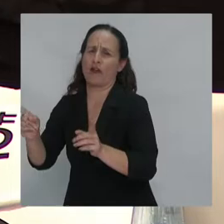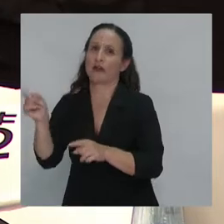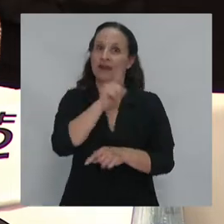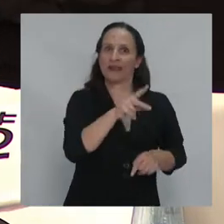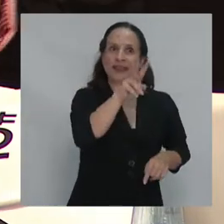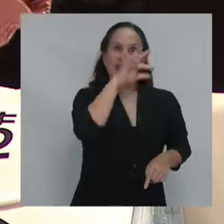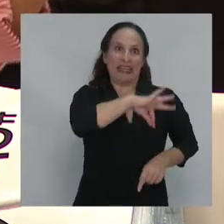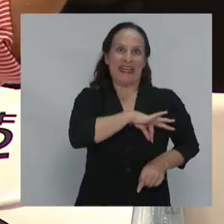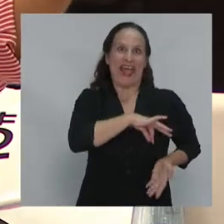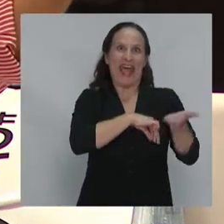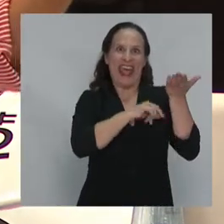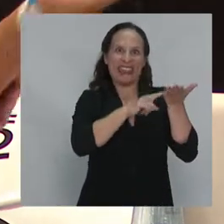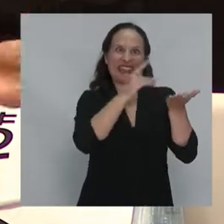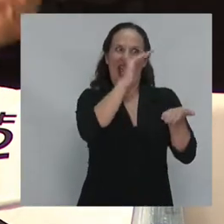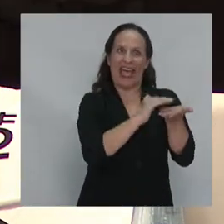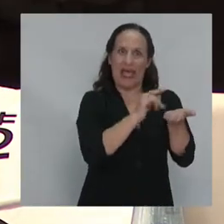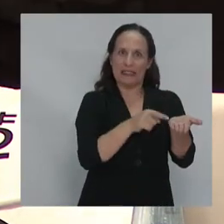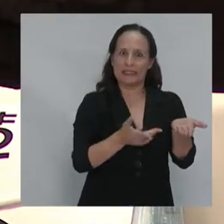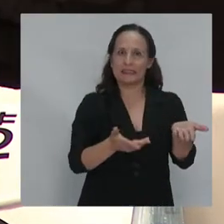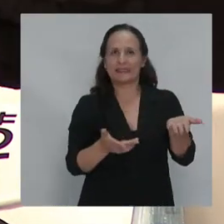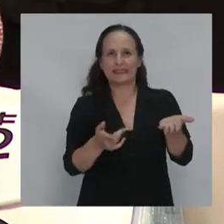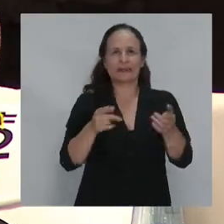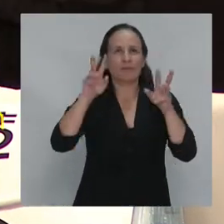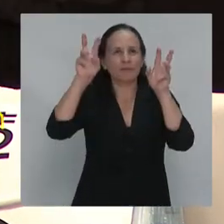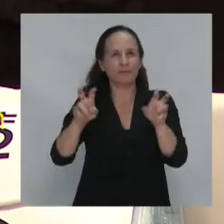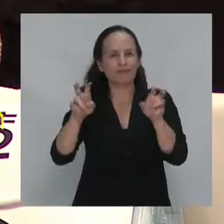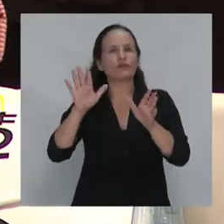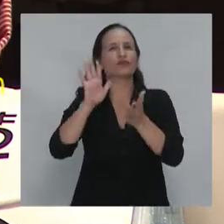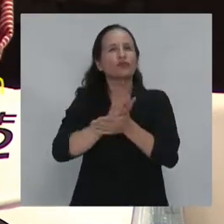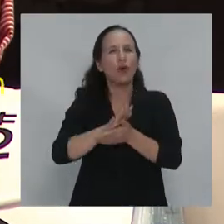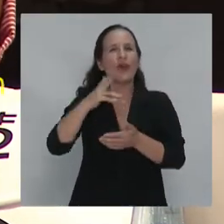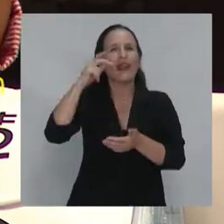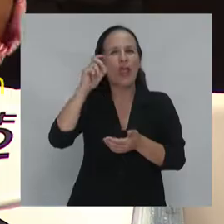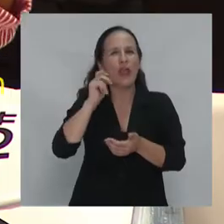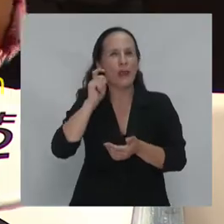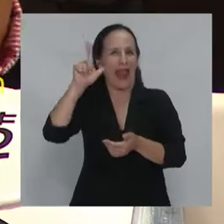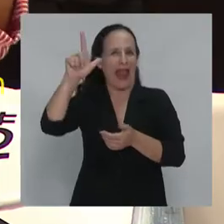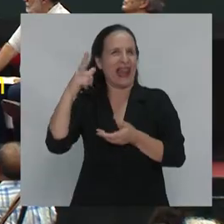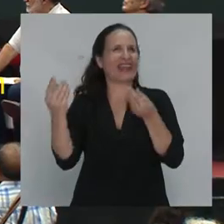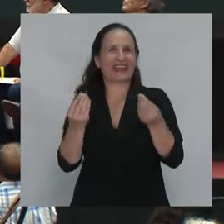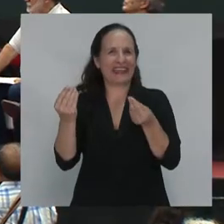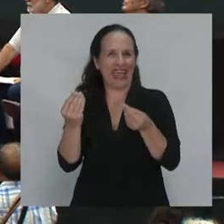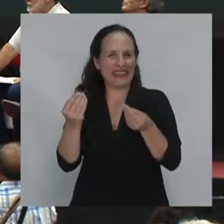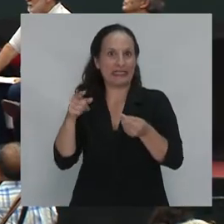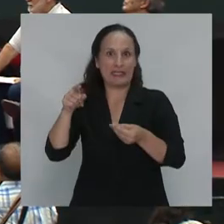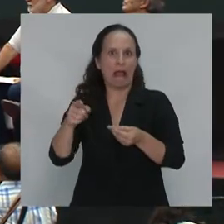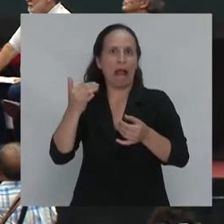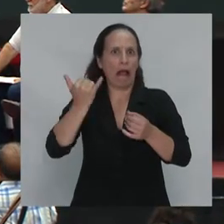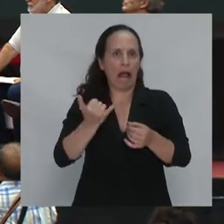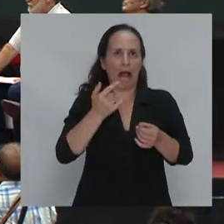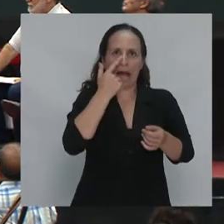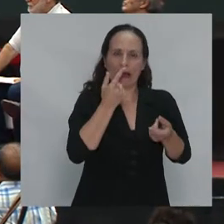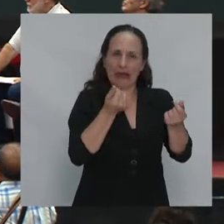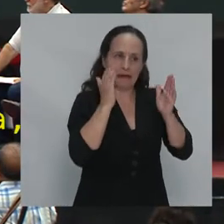not just because someone had the idea it was a reaction of capital to a 20 or 30 year deterioration